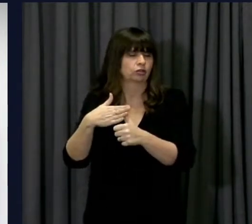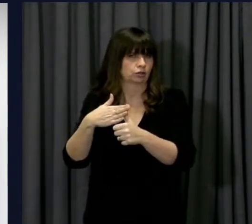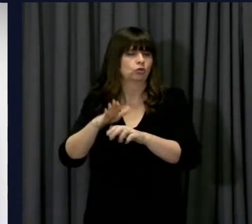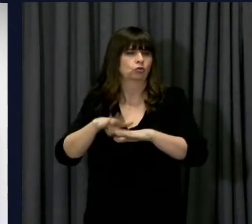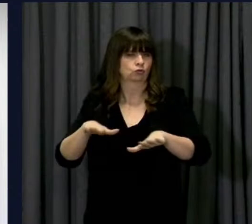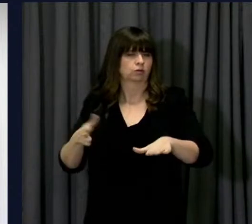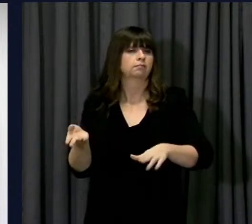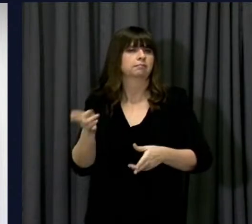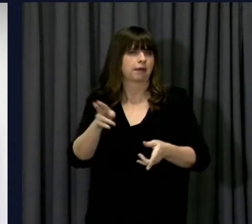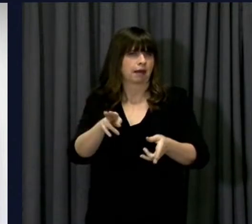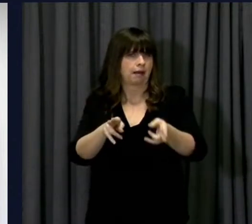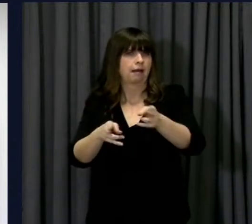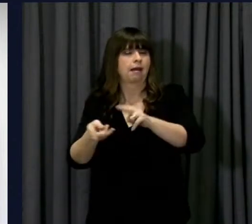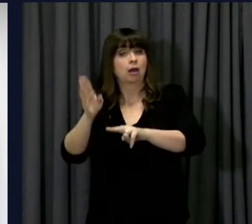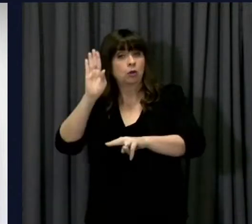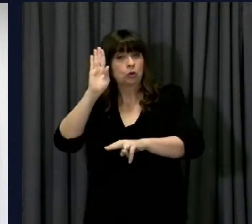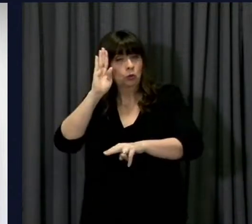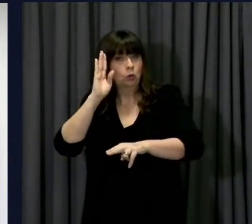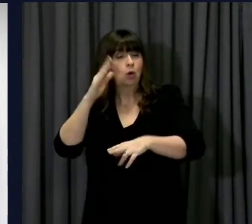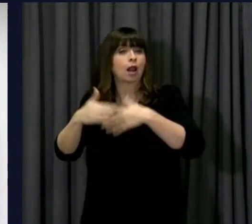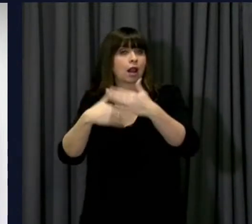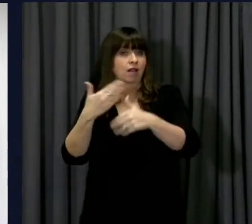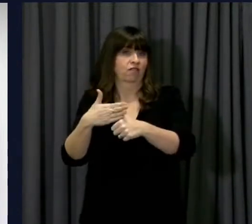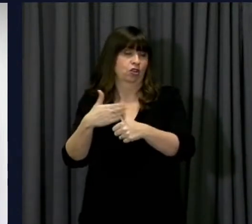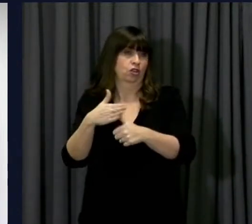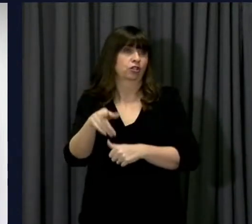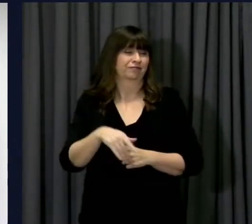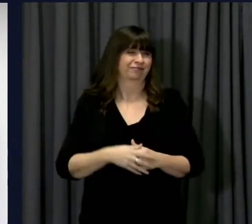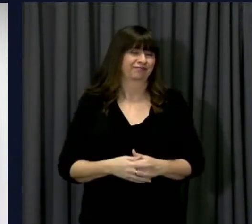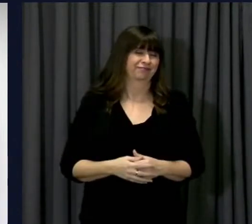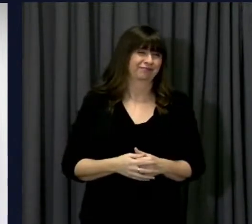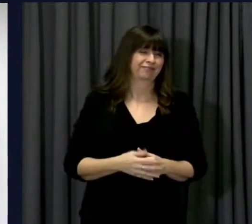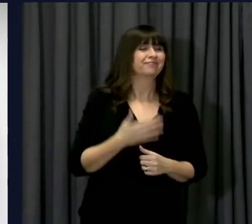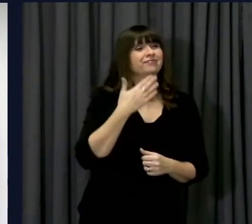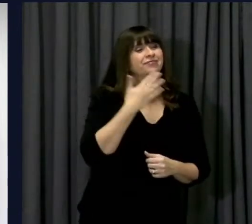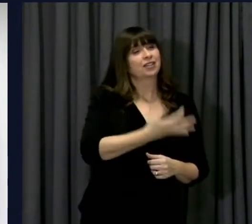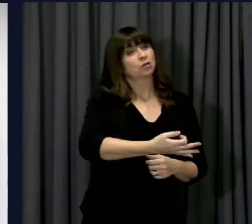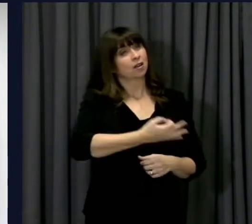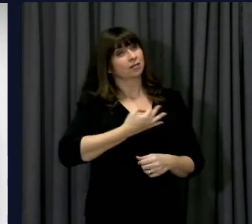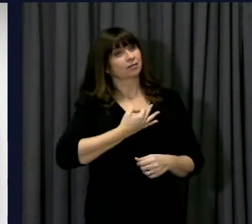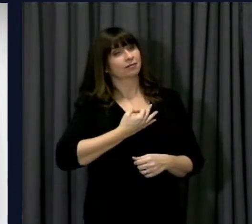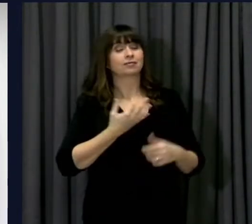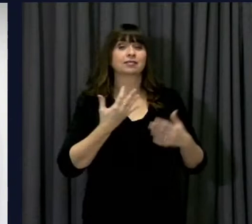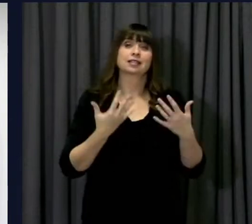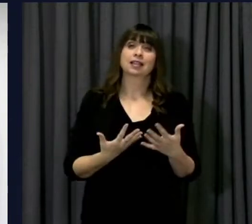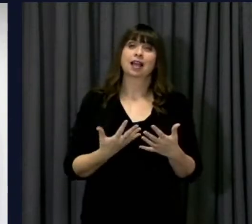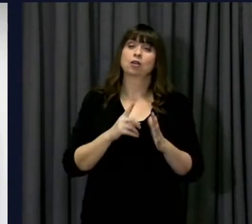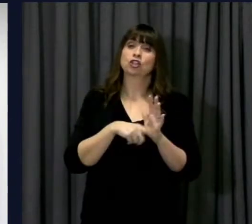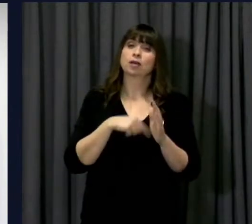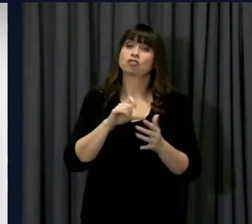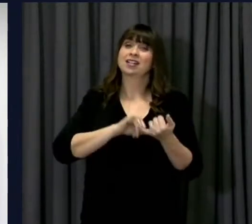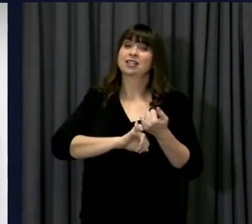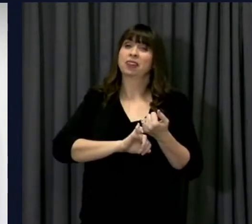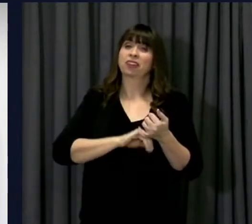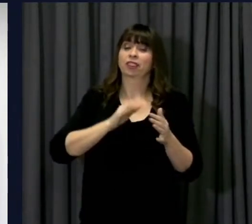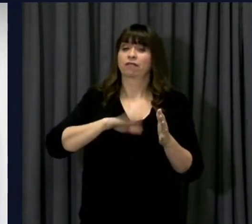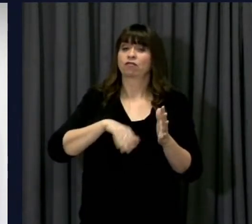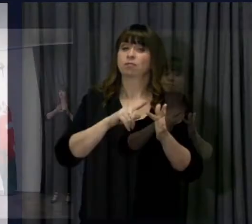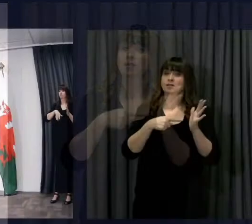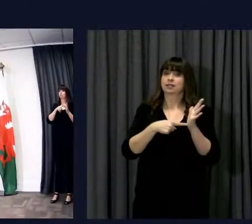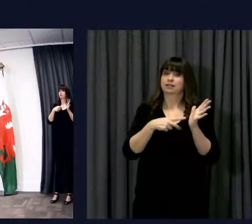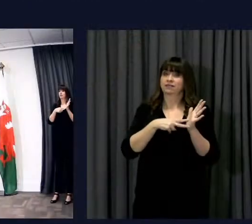impact of any return to school that does take place. Thank you. I've now got James Crichton-Smith from ITV